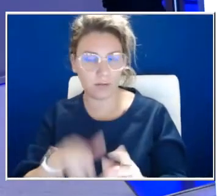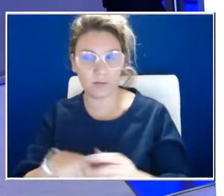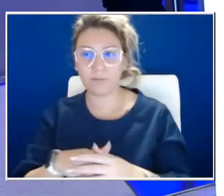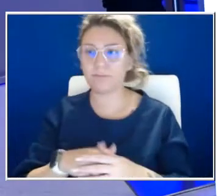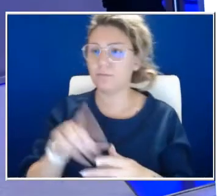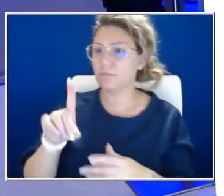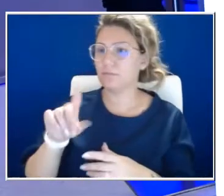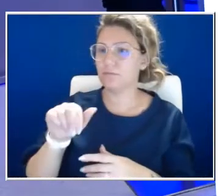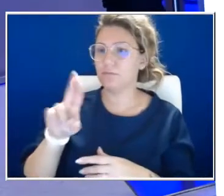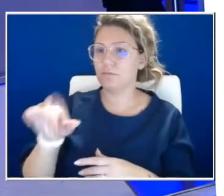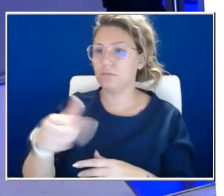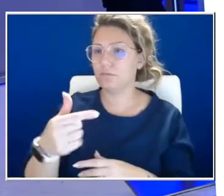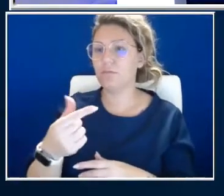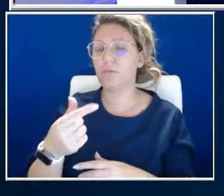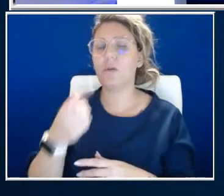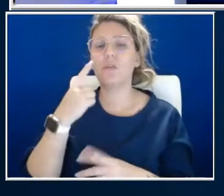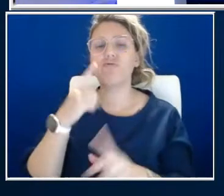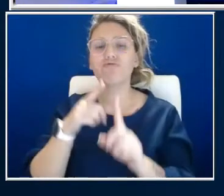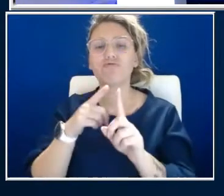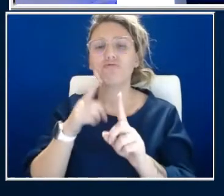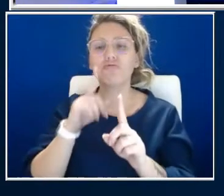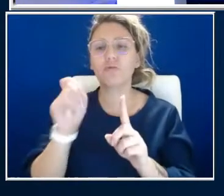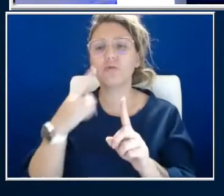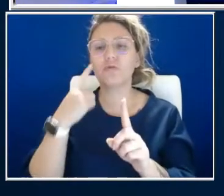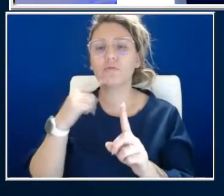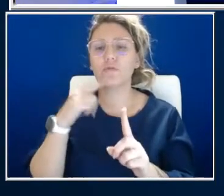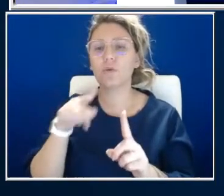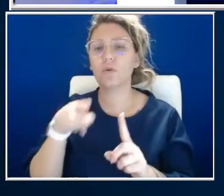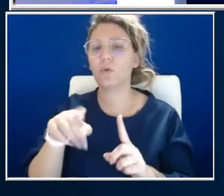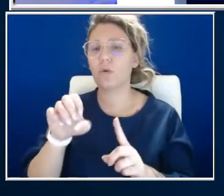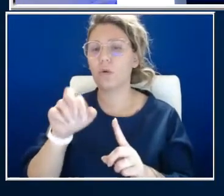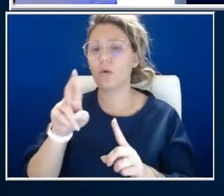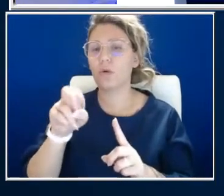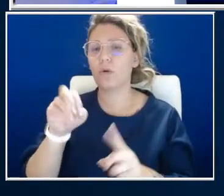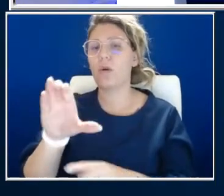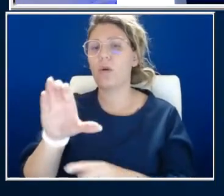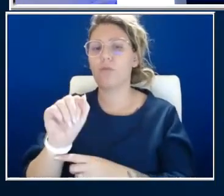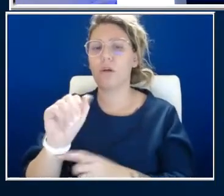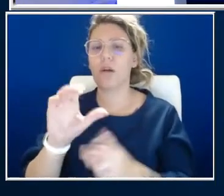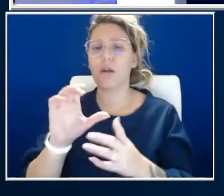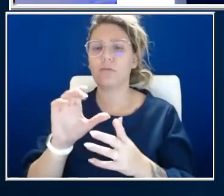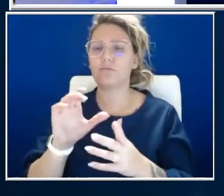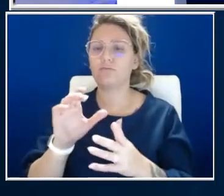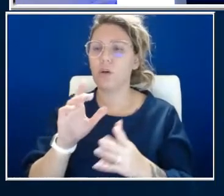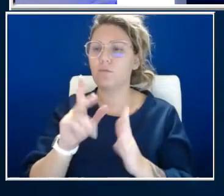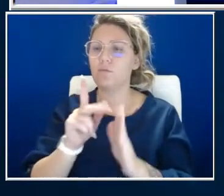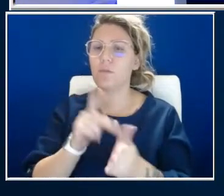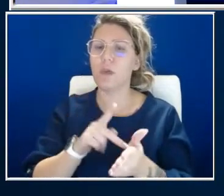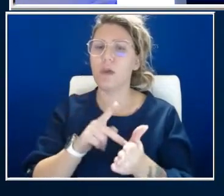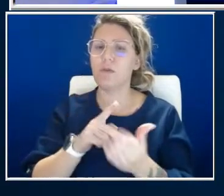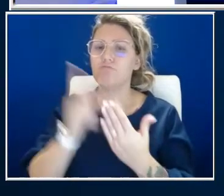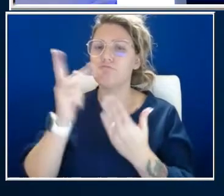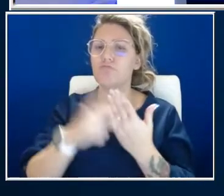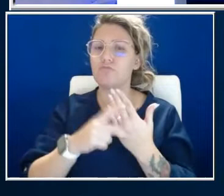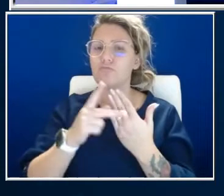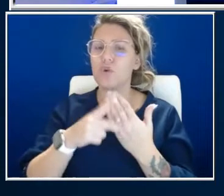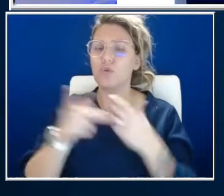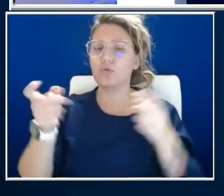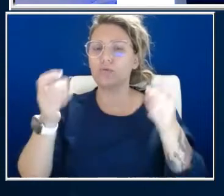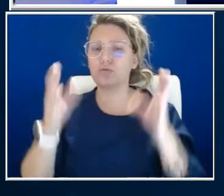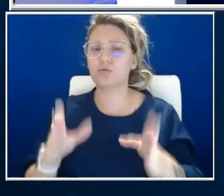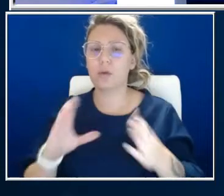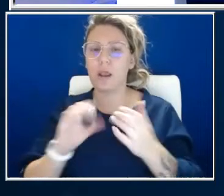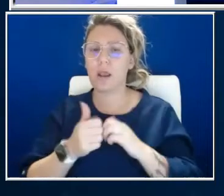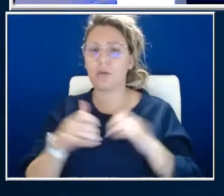from you, from Erica. As program director, how are you measuring success of SWAY? How do we measure success with